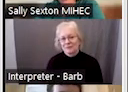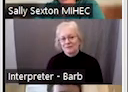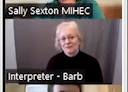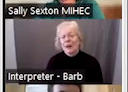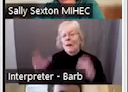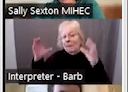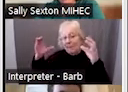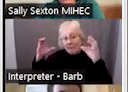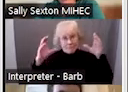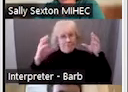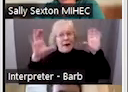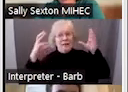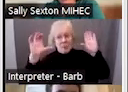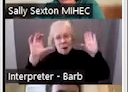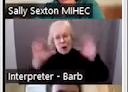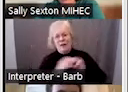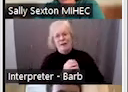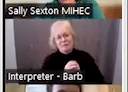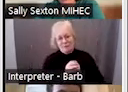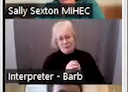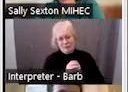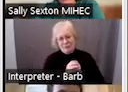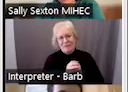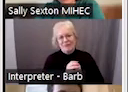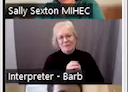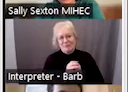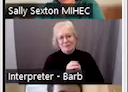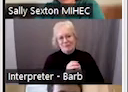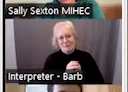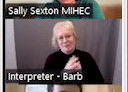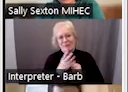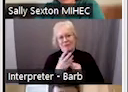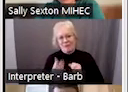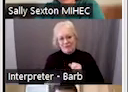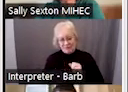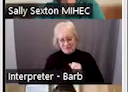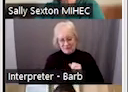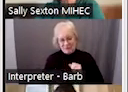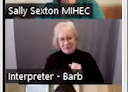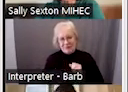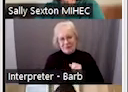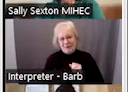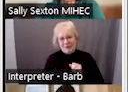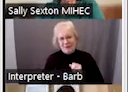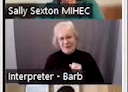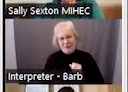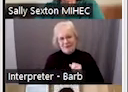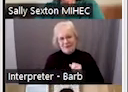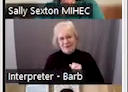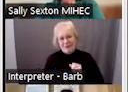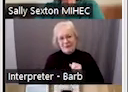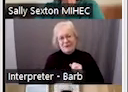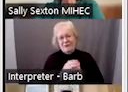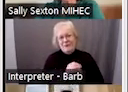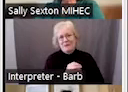Basketball and golf. I was from King. Thank you, Michael.